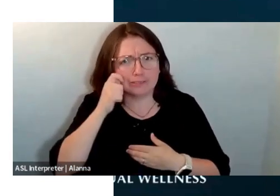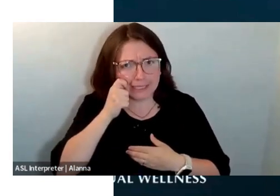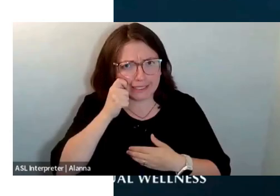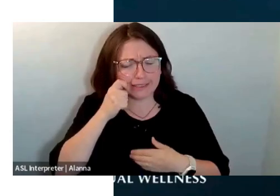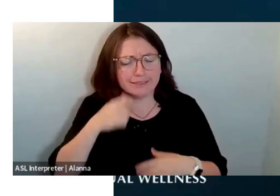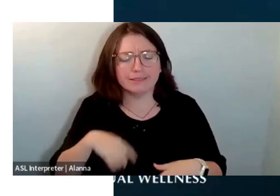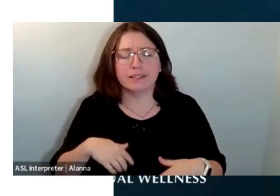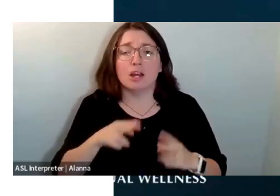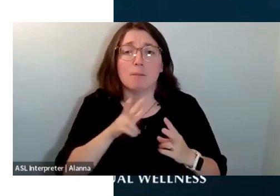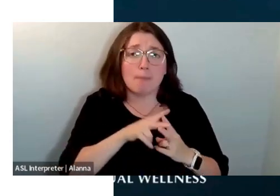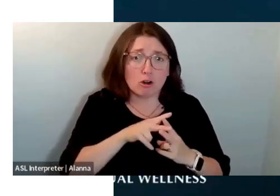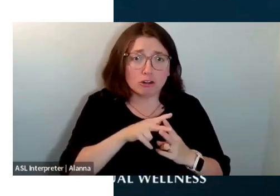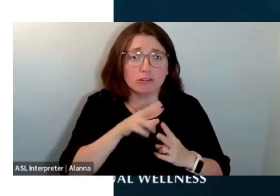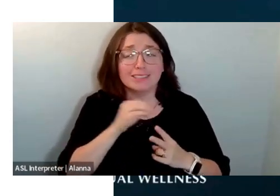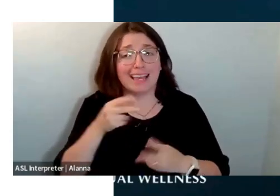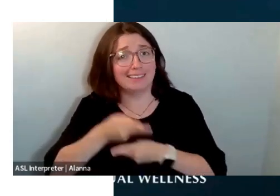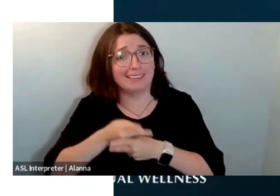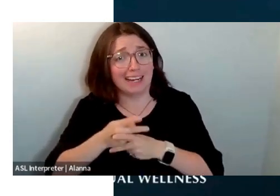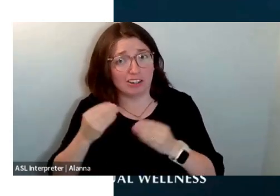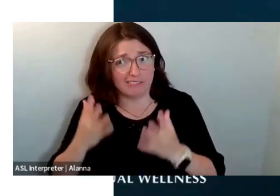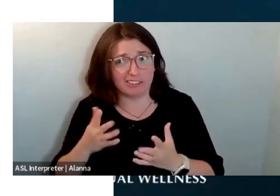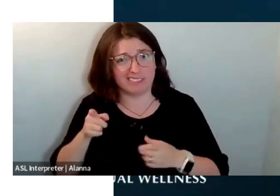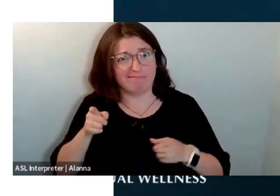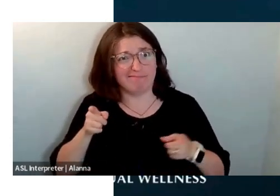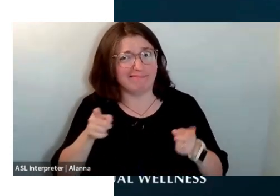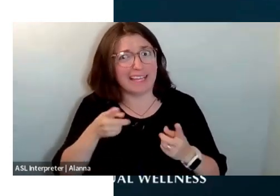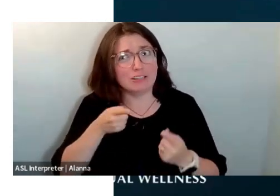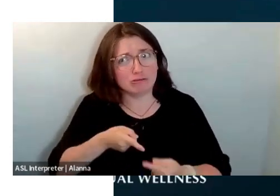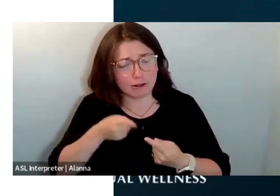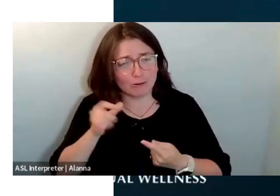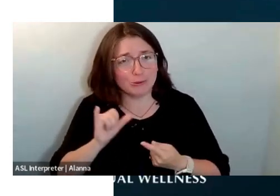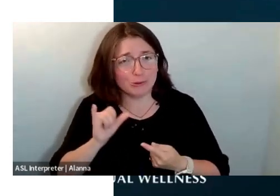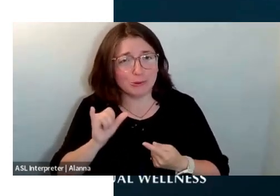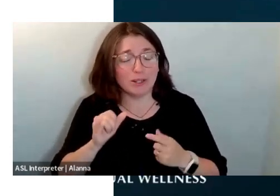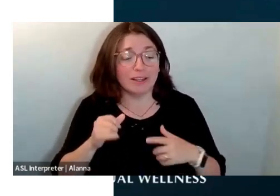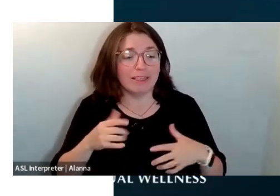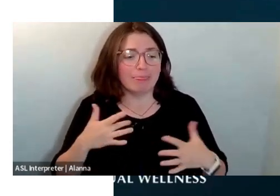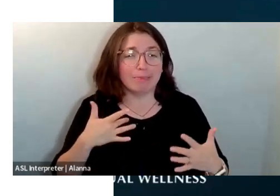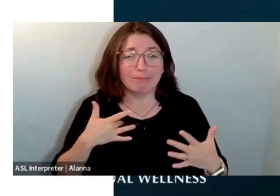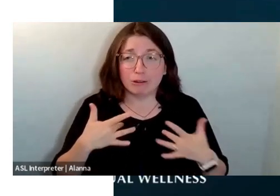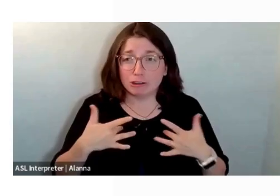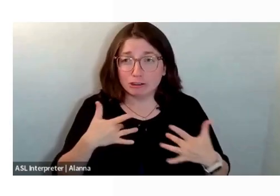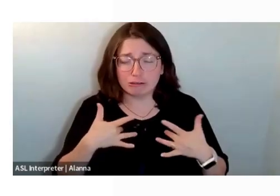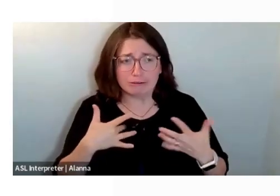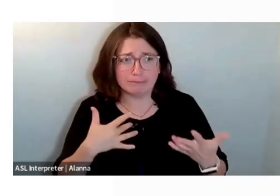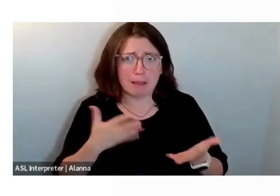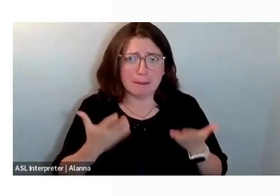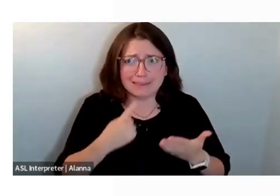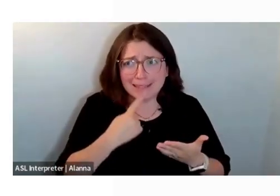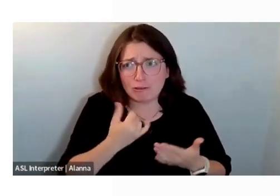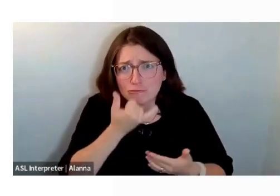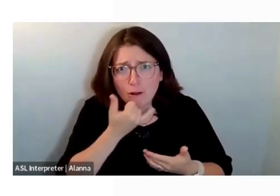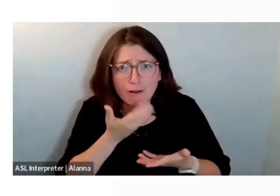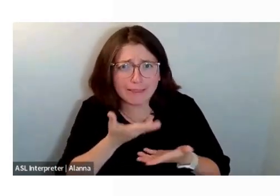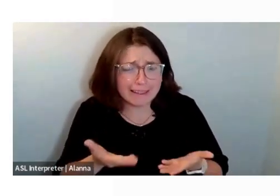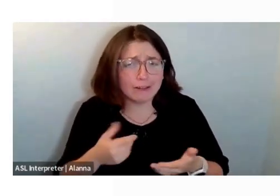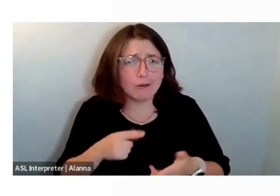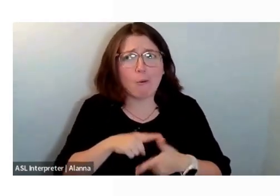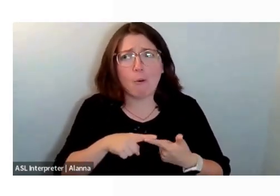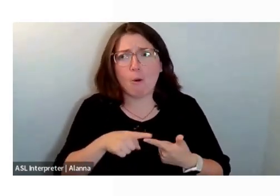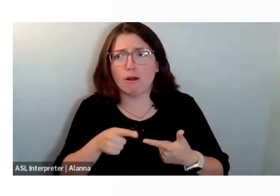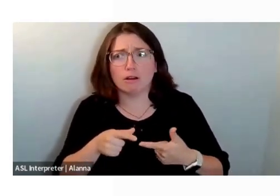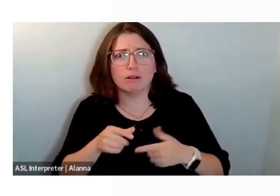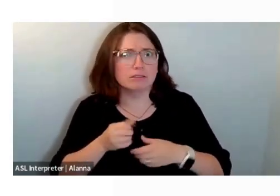caregivers struggle too, wanting to help, but worrying about saying the wrong thing or creating pressure. So